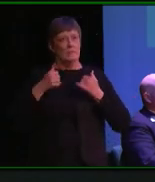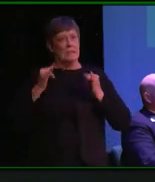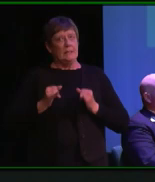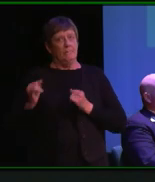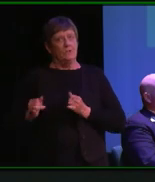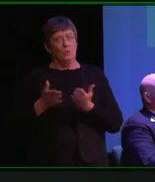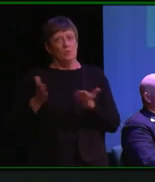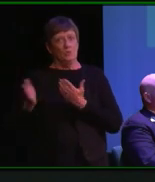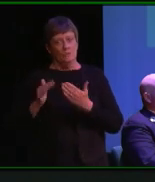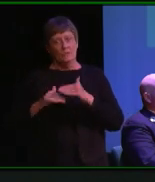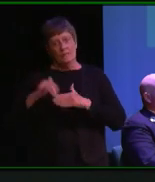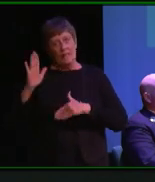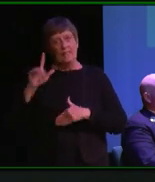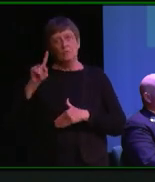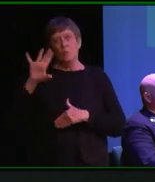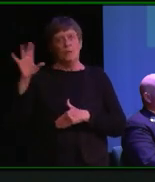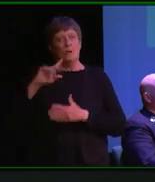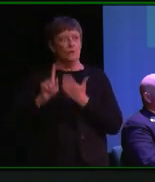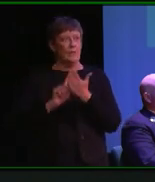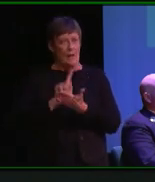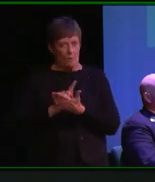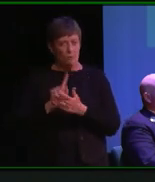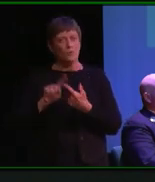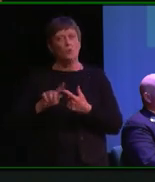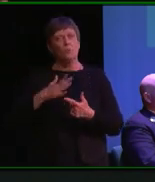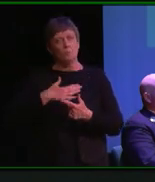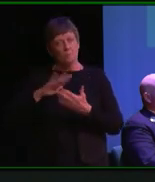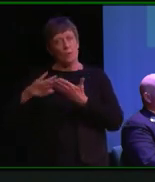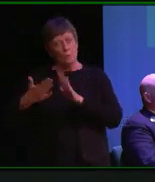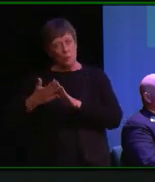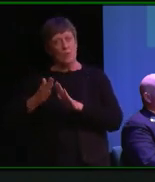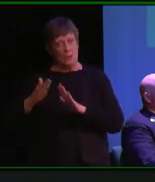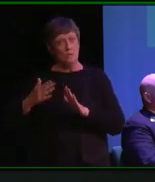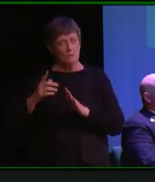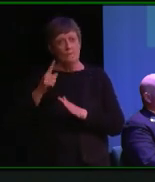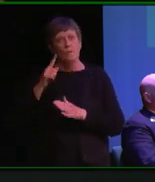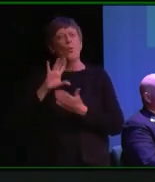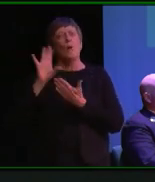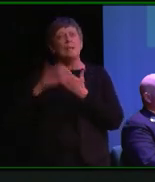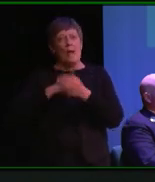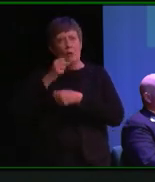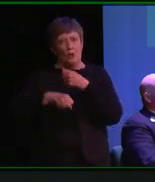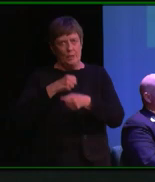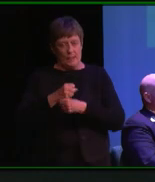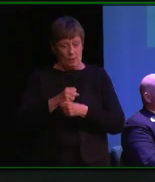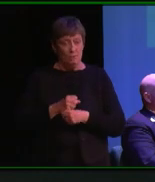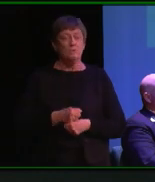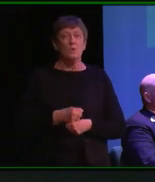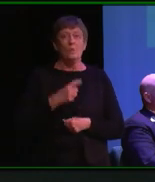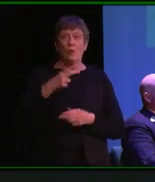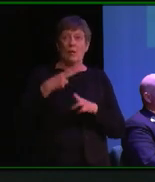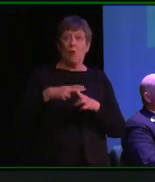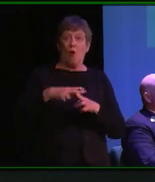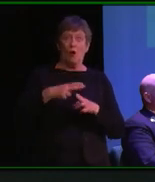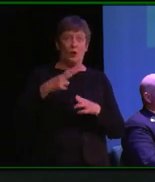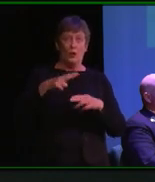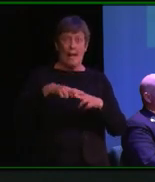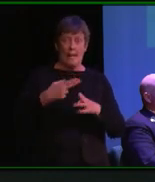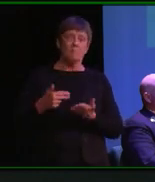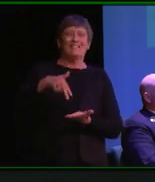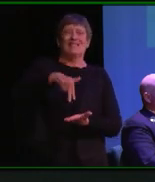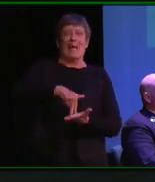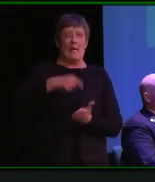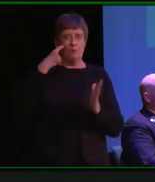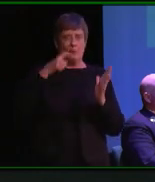least 100 hours to their community in a calendar year. As I call your name, please stand to be recognized. The